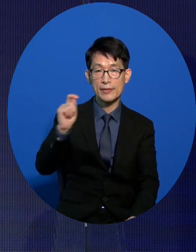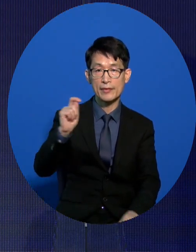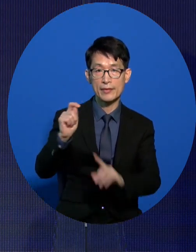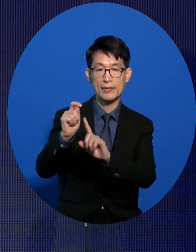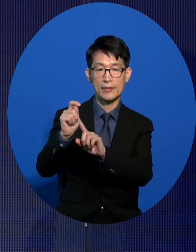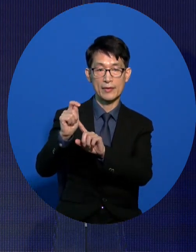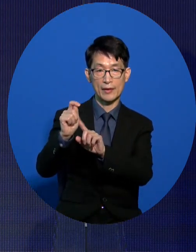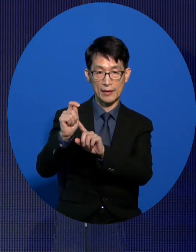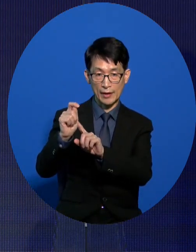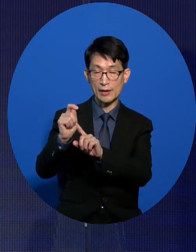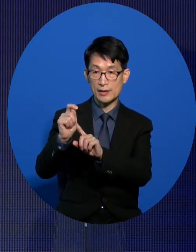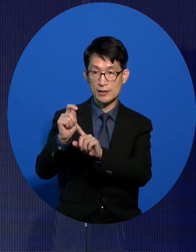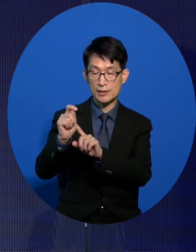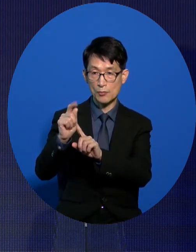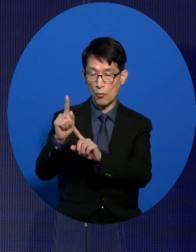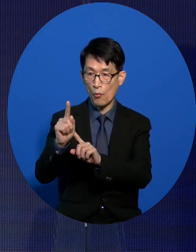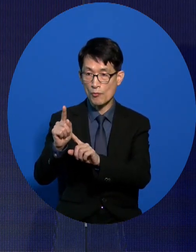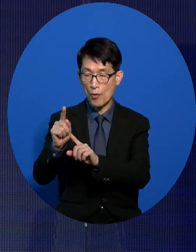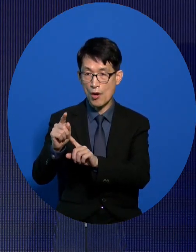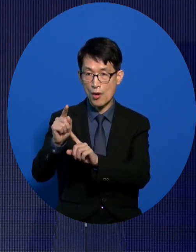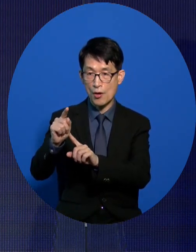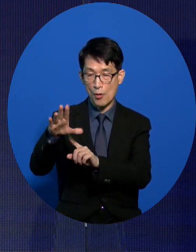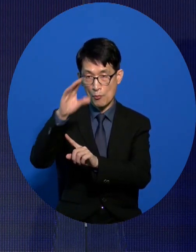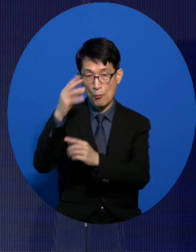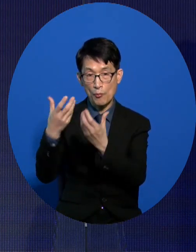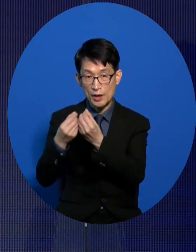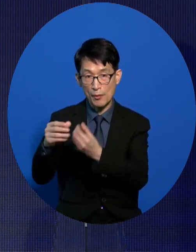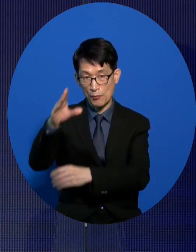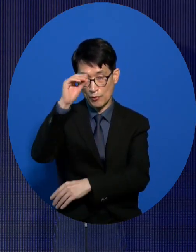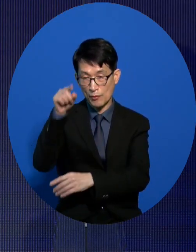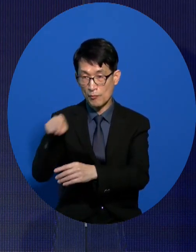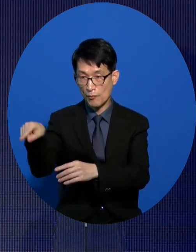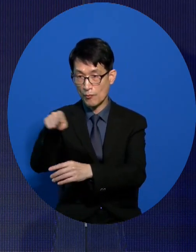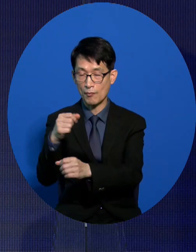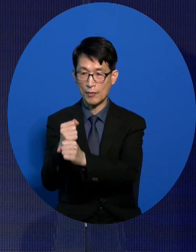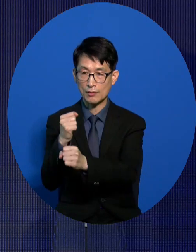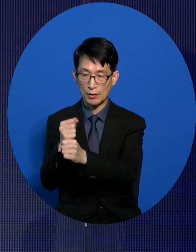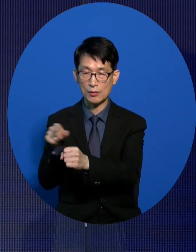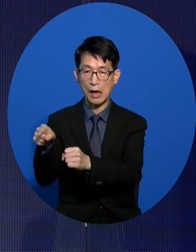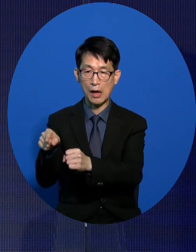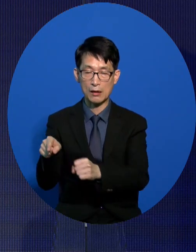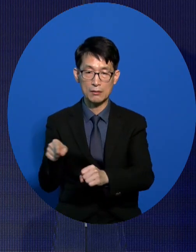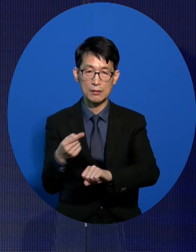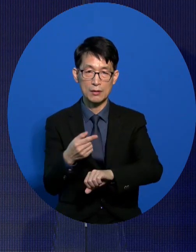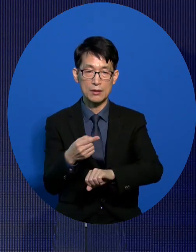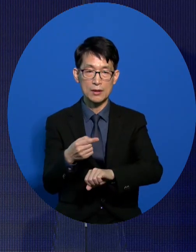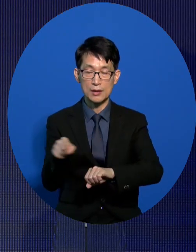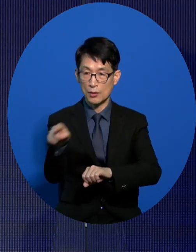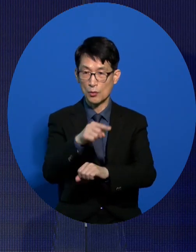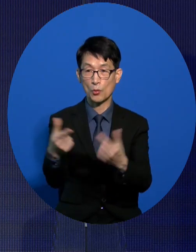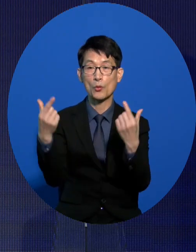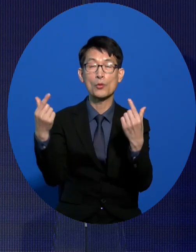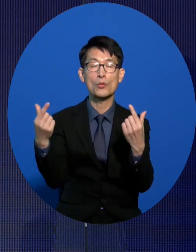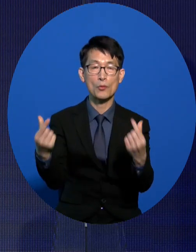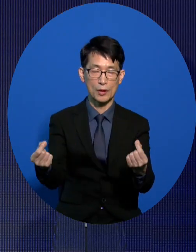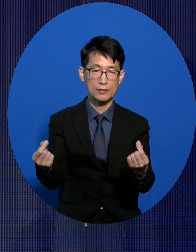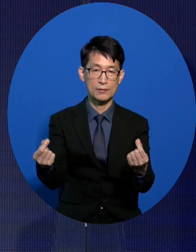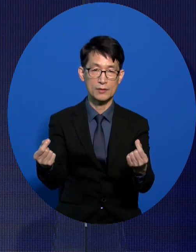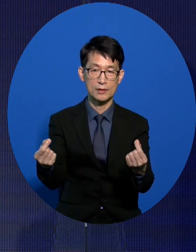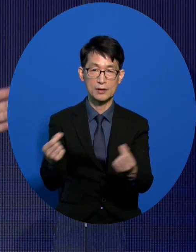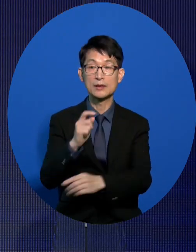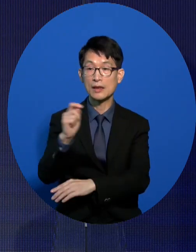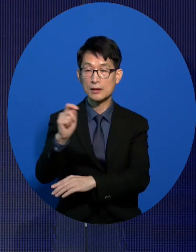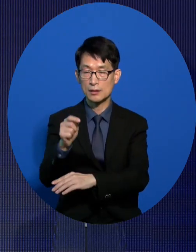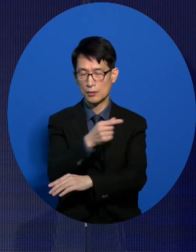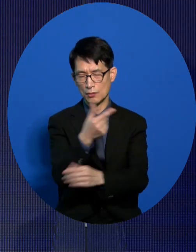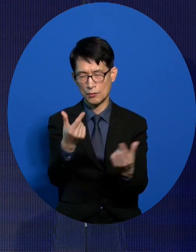have disabilities. For example, there's a separate model for persons with disabilities, but I think that